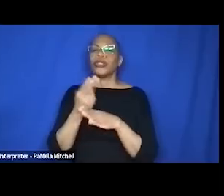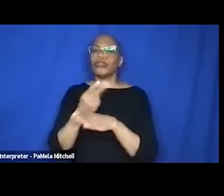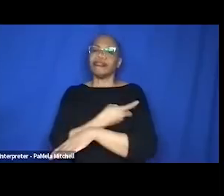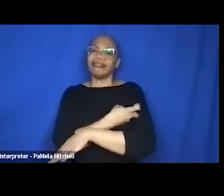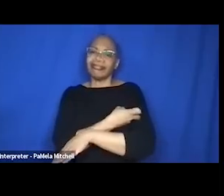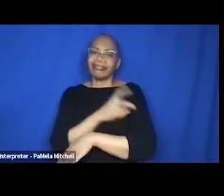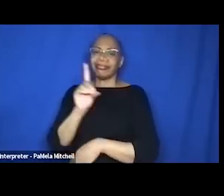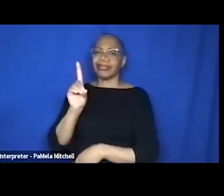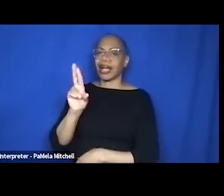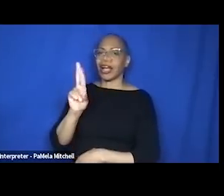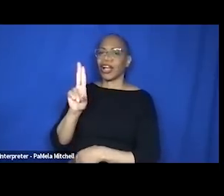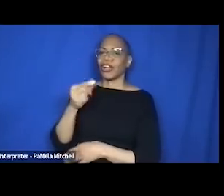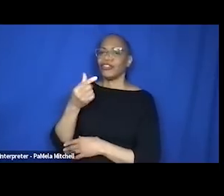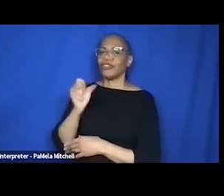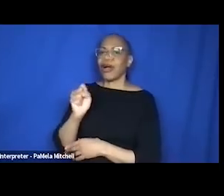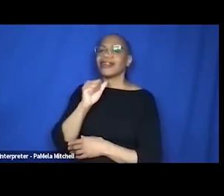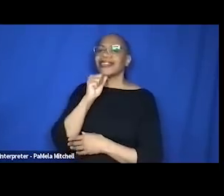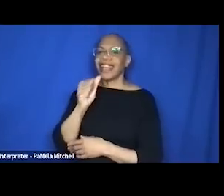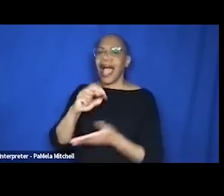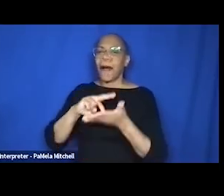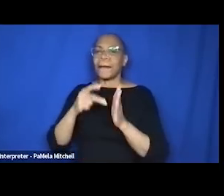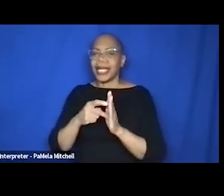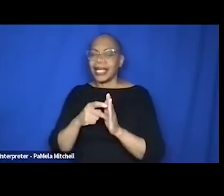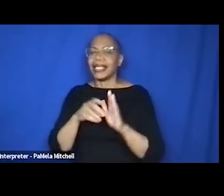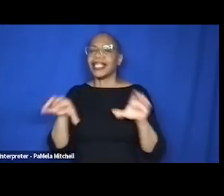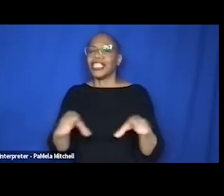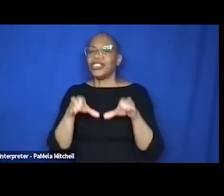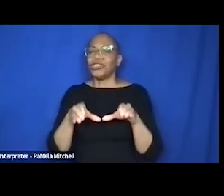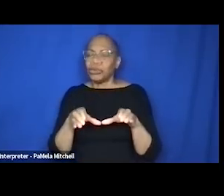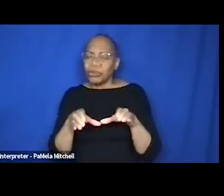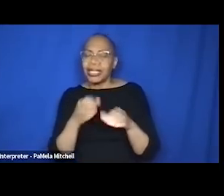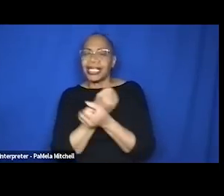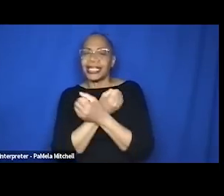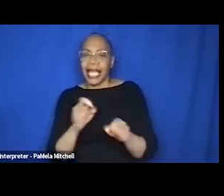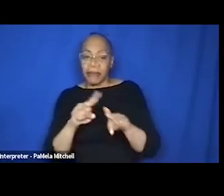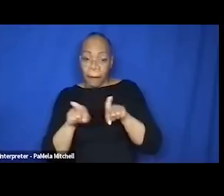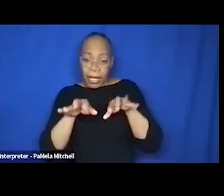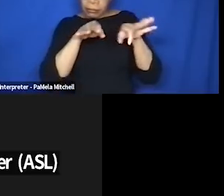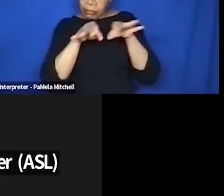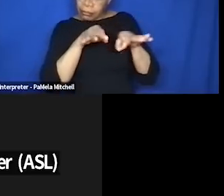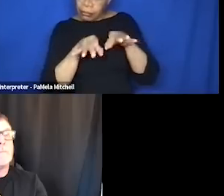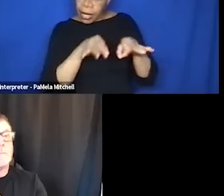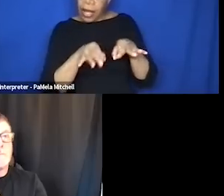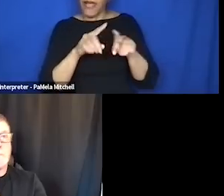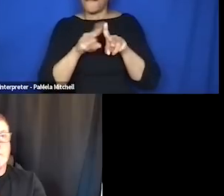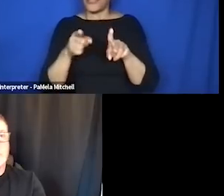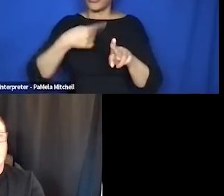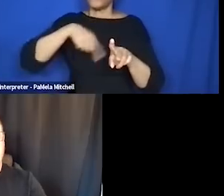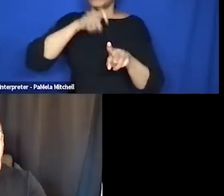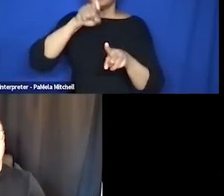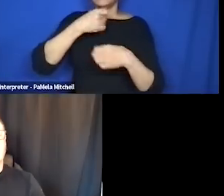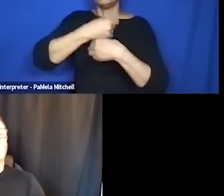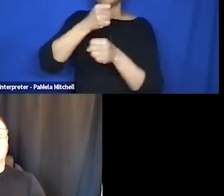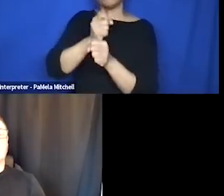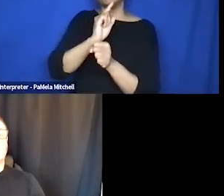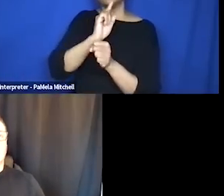sure that they're out there not only handing out the harm reduction stuff, but it's a big essential to make sure that people are educated on